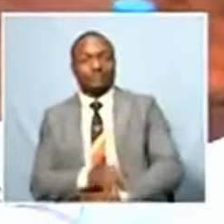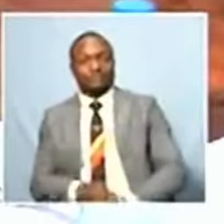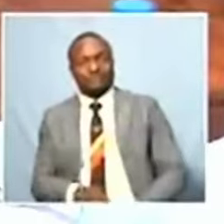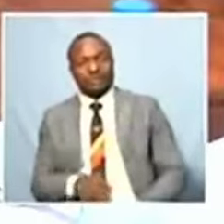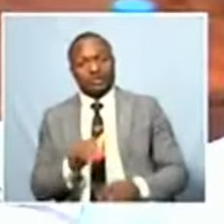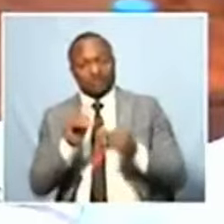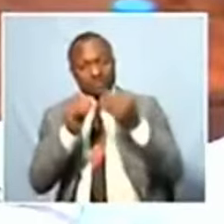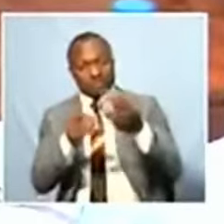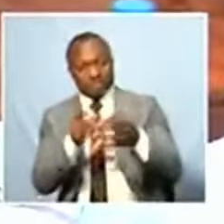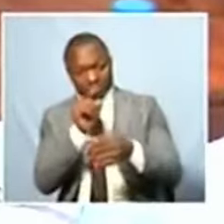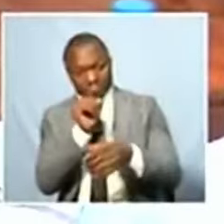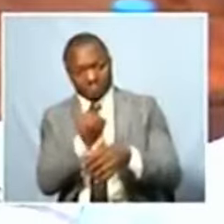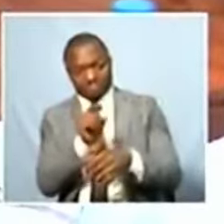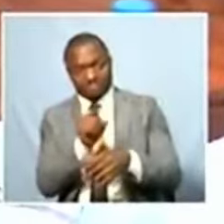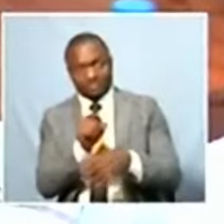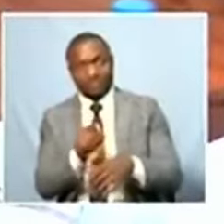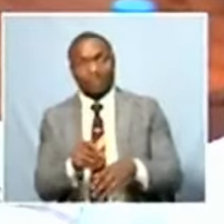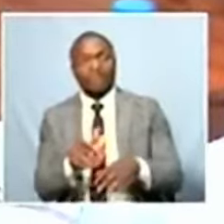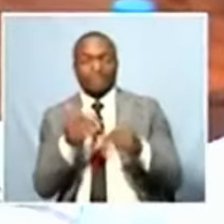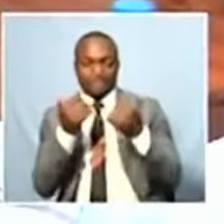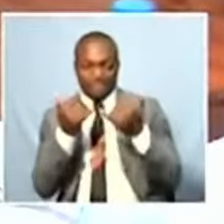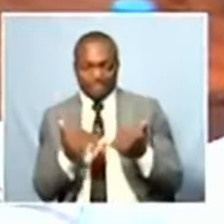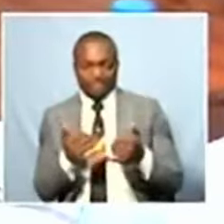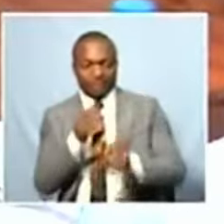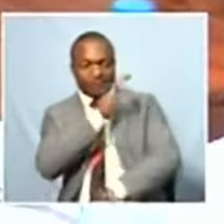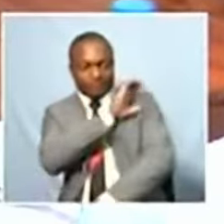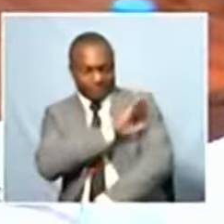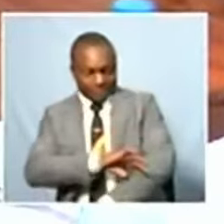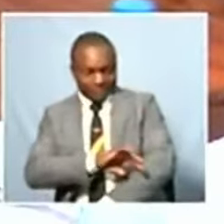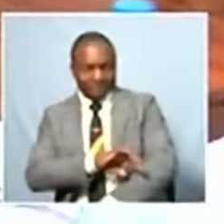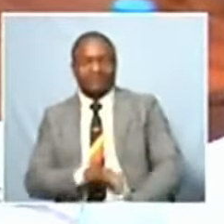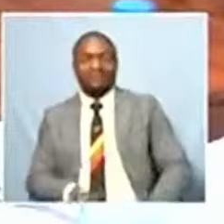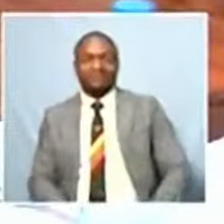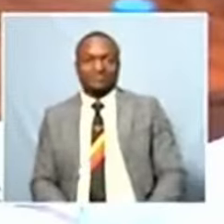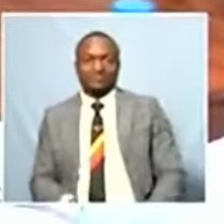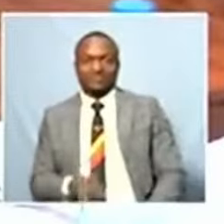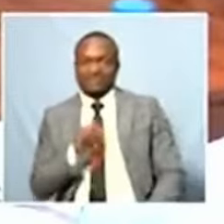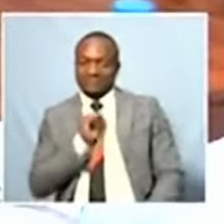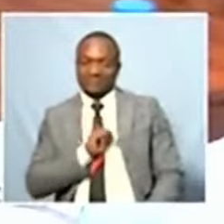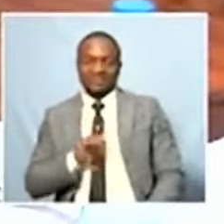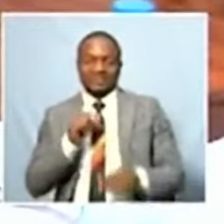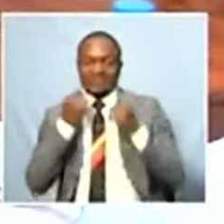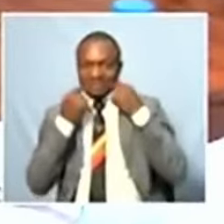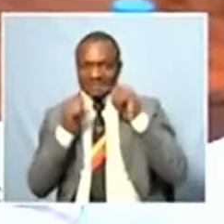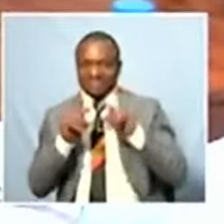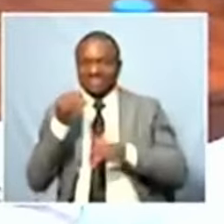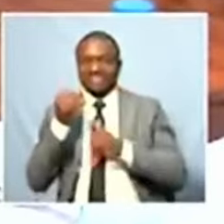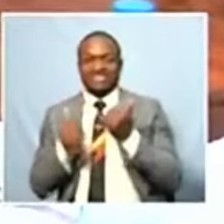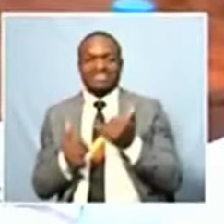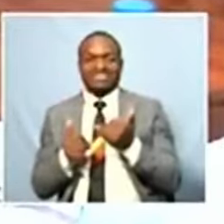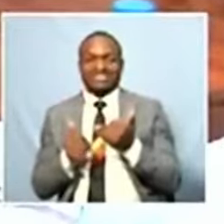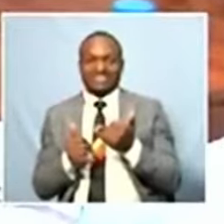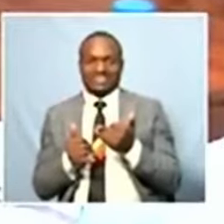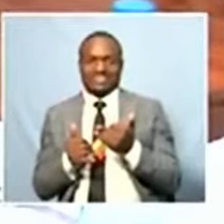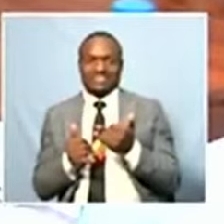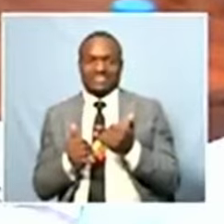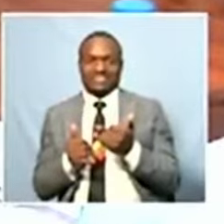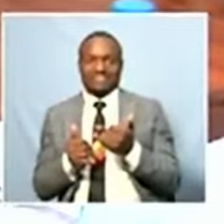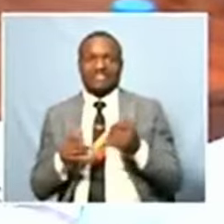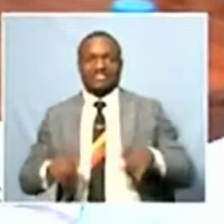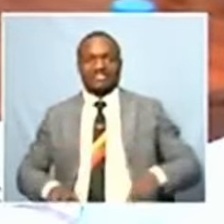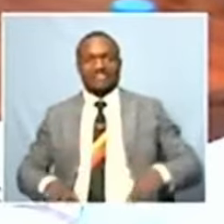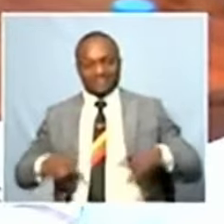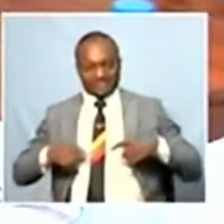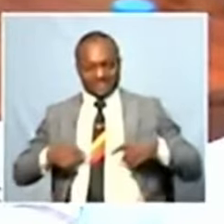which was granted earlier on to you, also end here. So I didn't, I'm announcing at the end that in fact we were